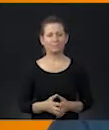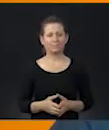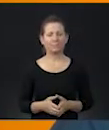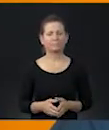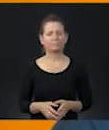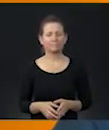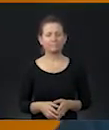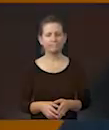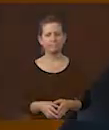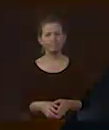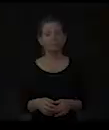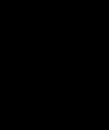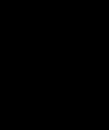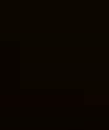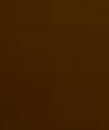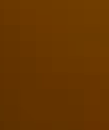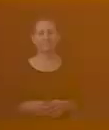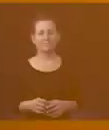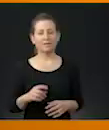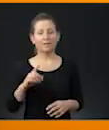live independently.